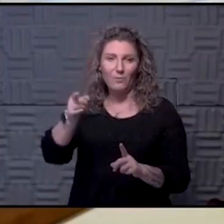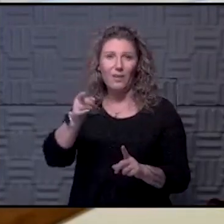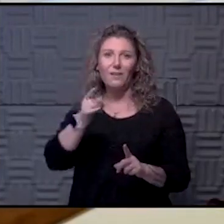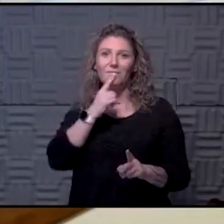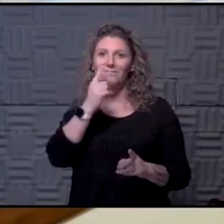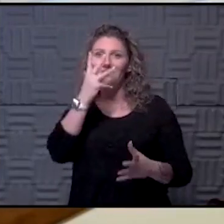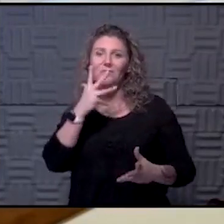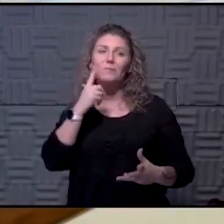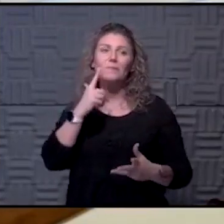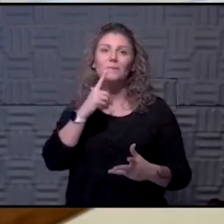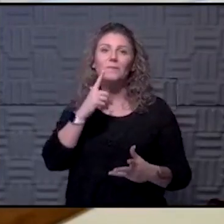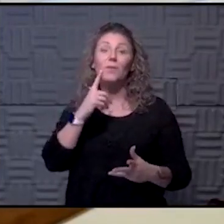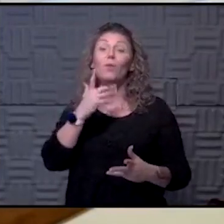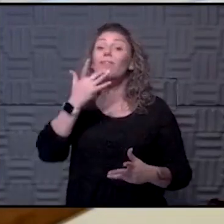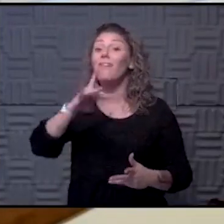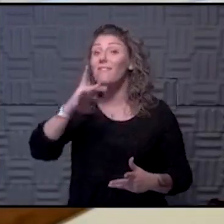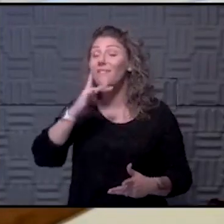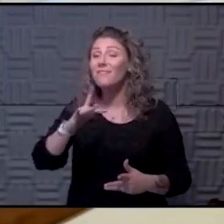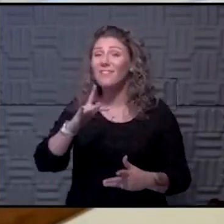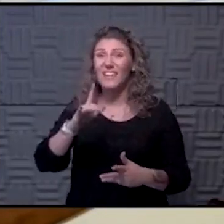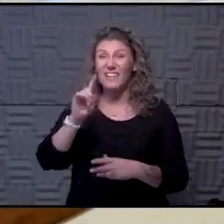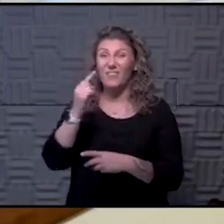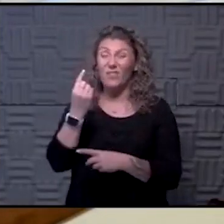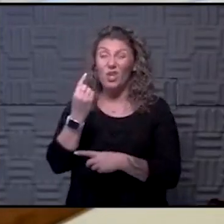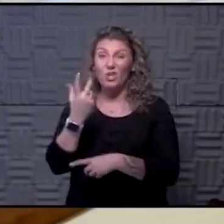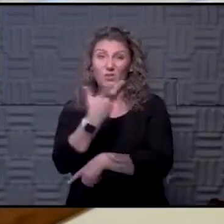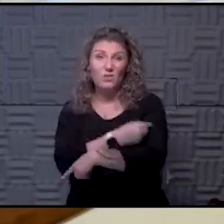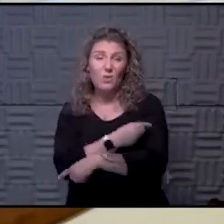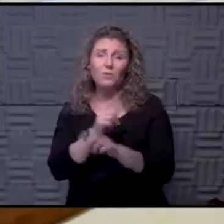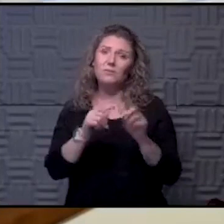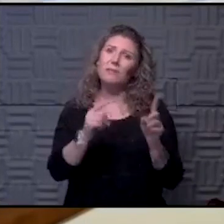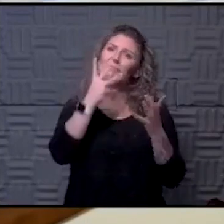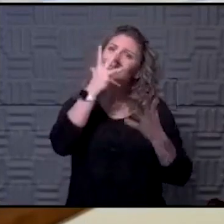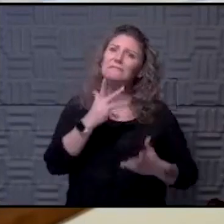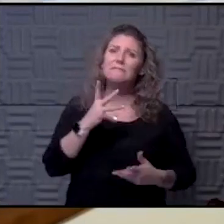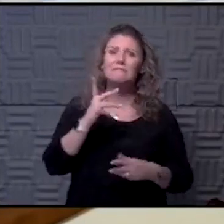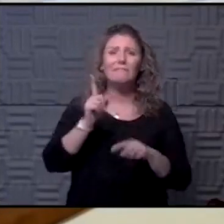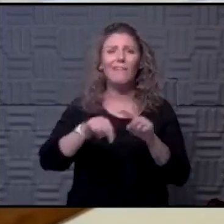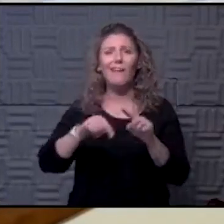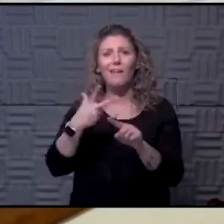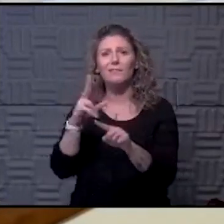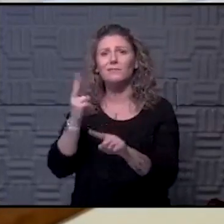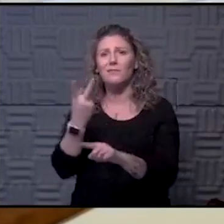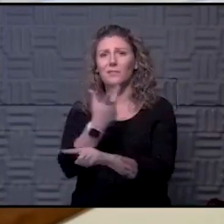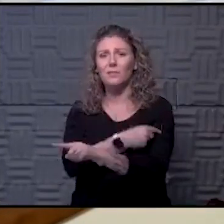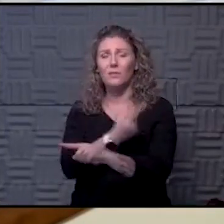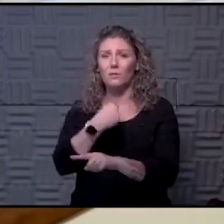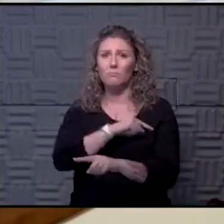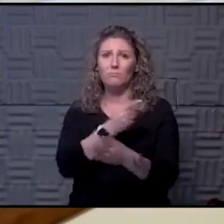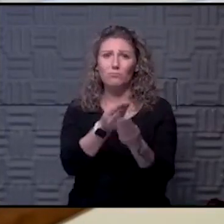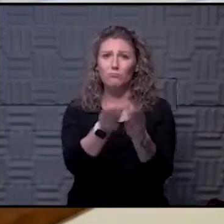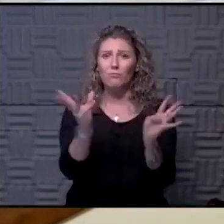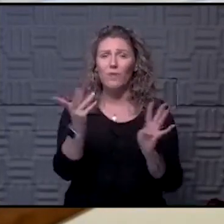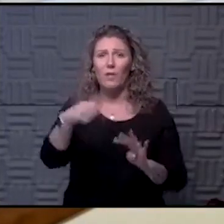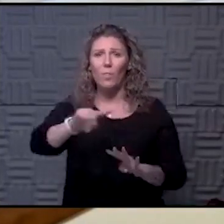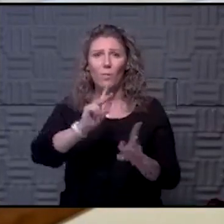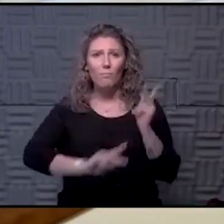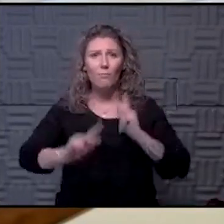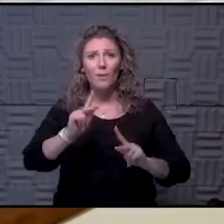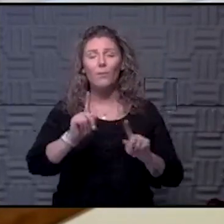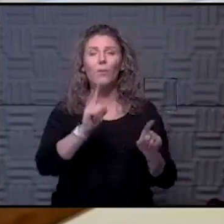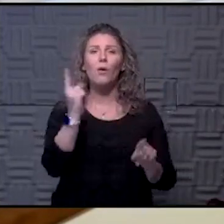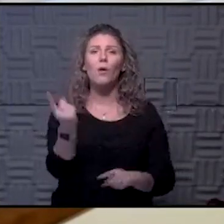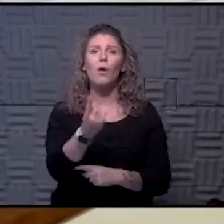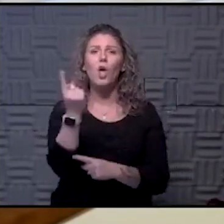few had received their first doses, but were unable to get their second dose. And so we have tried to provide for those. And of course, there's always kind